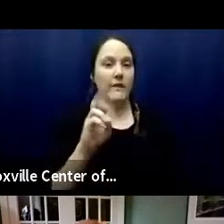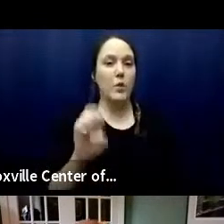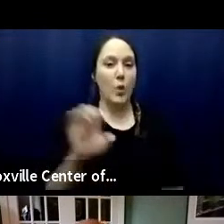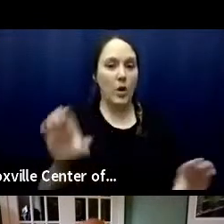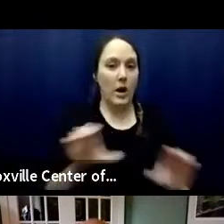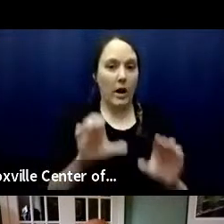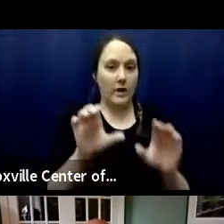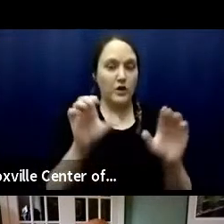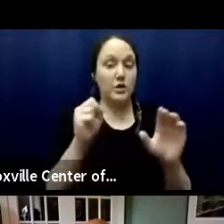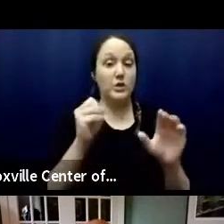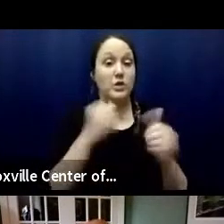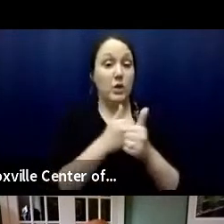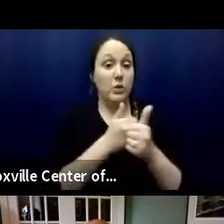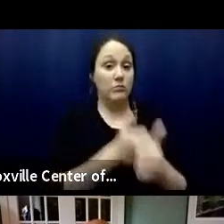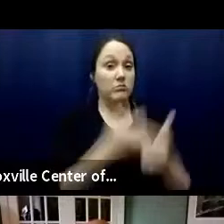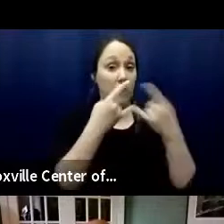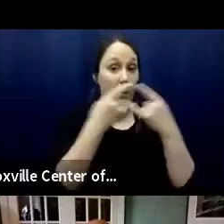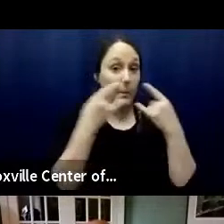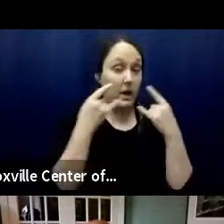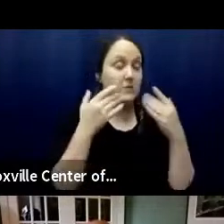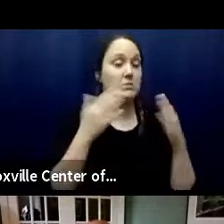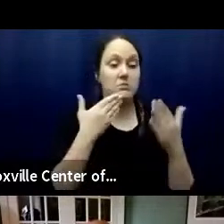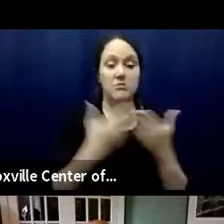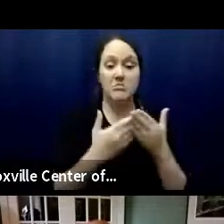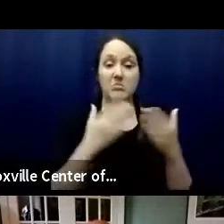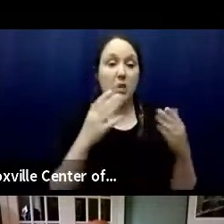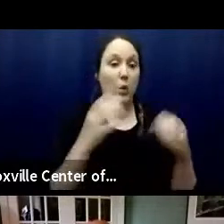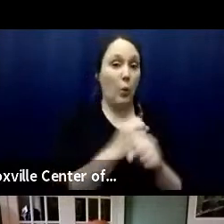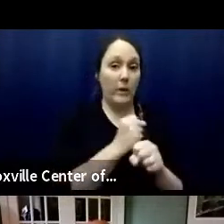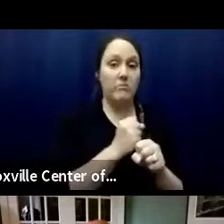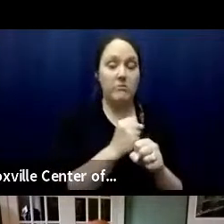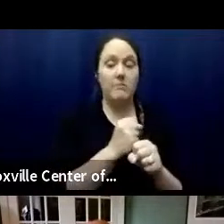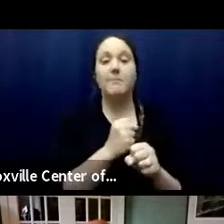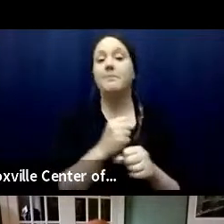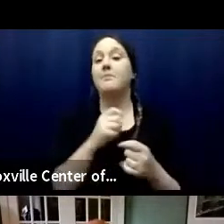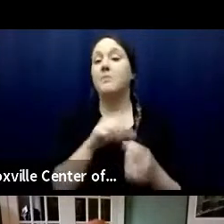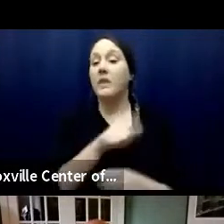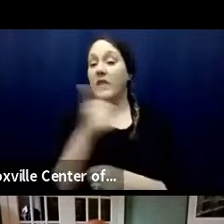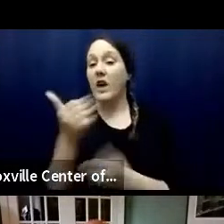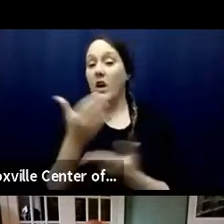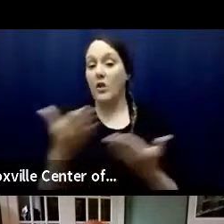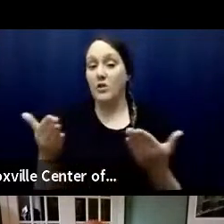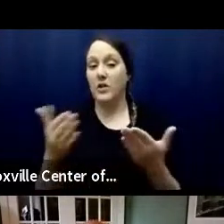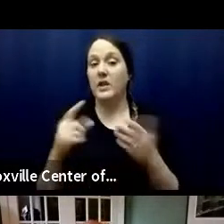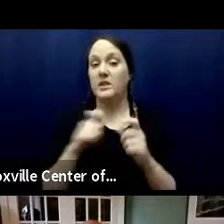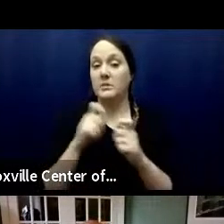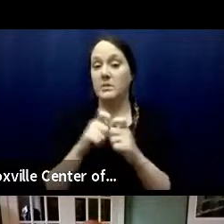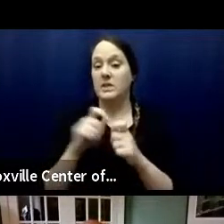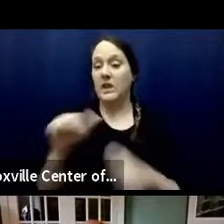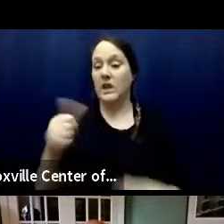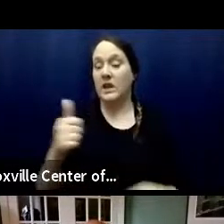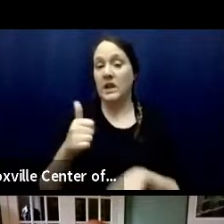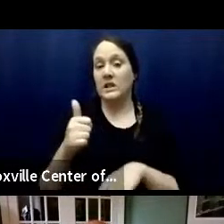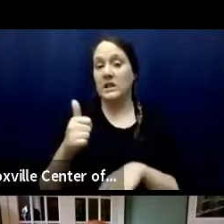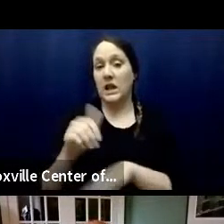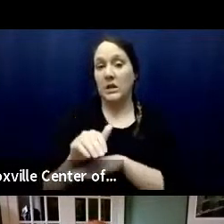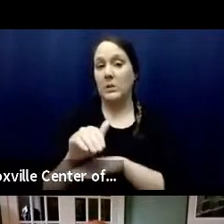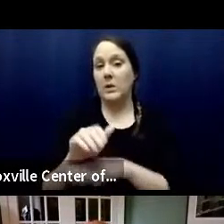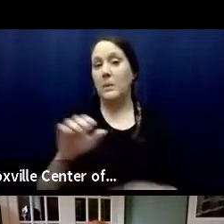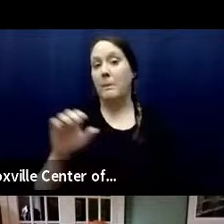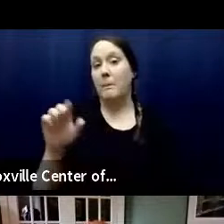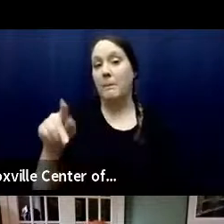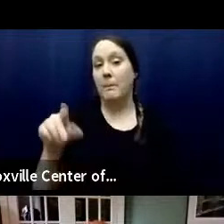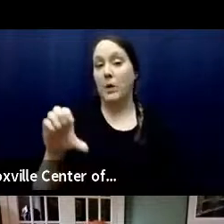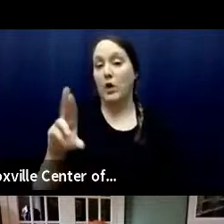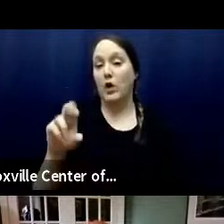compliance standpoint, we've had that. But for these other things, and what we're specifically talking about here is a 10 p.m. curfew.